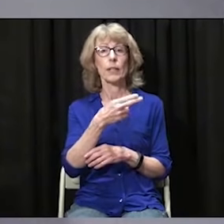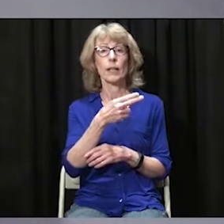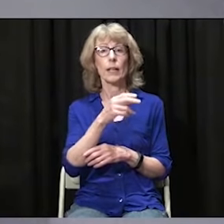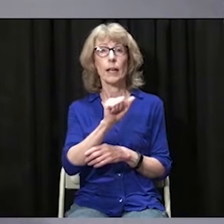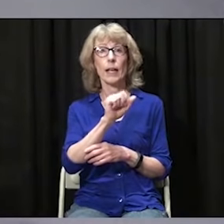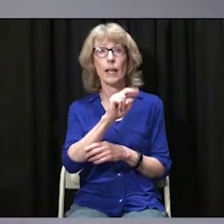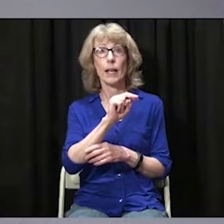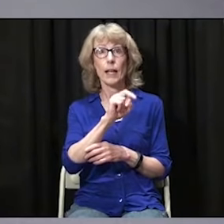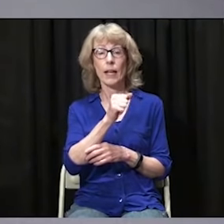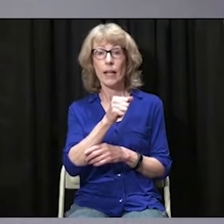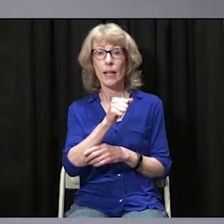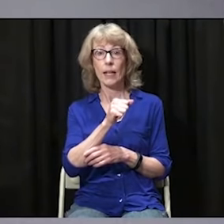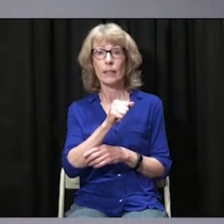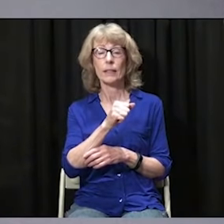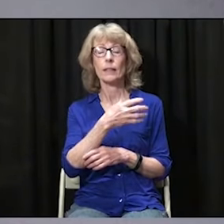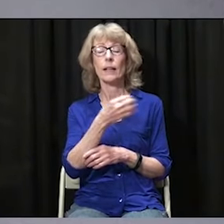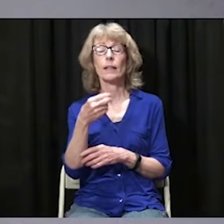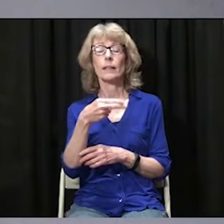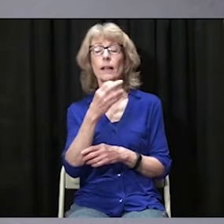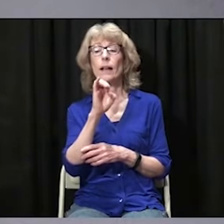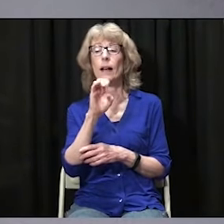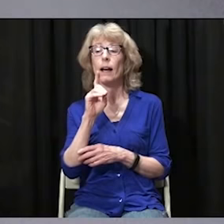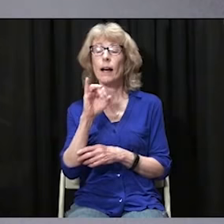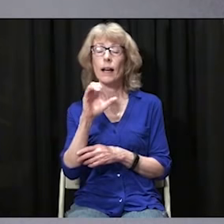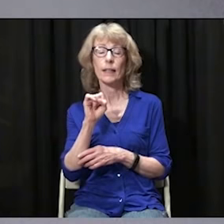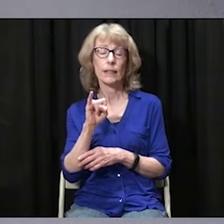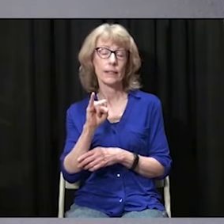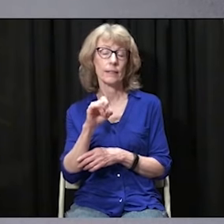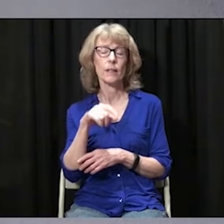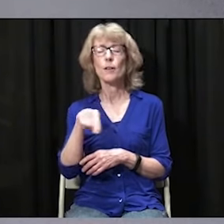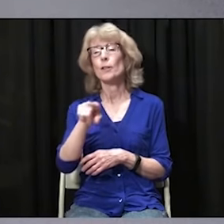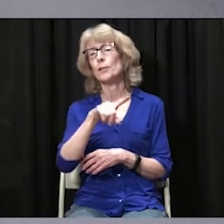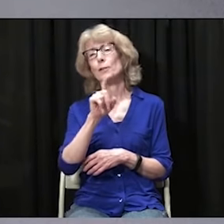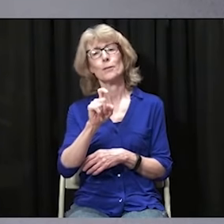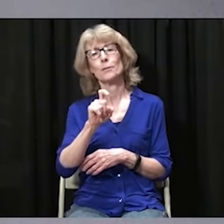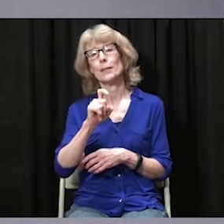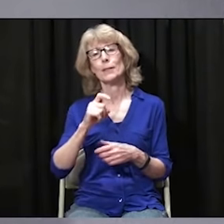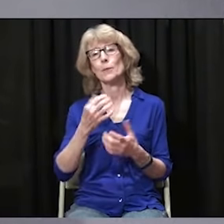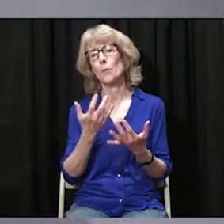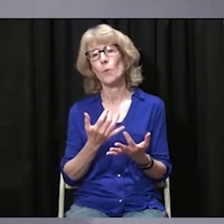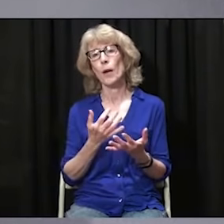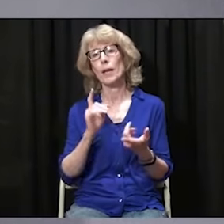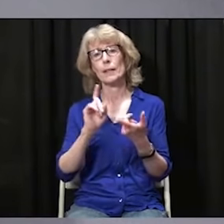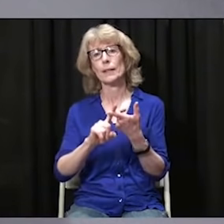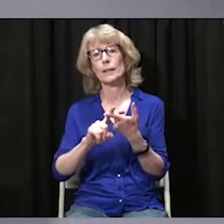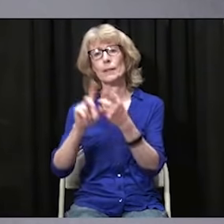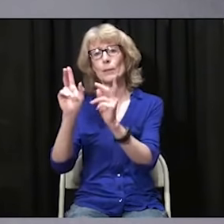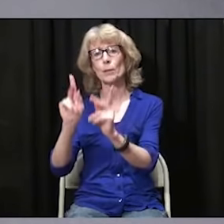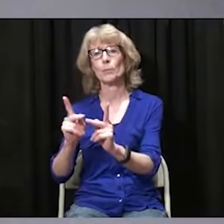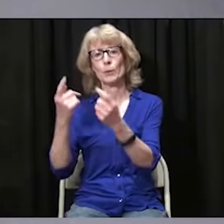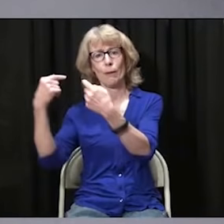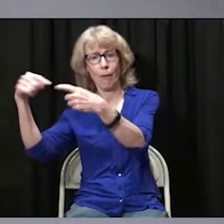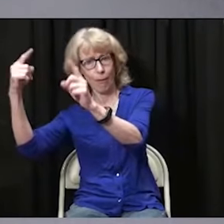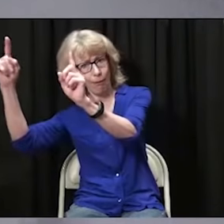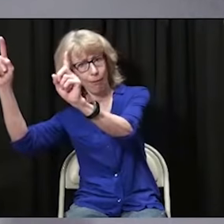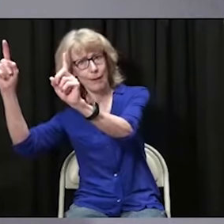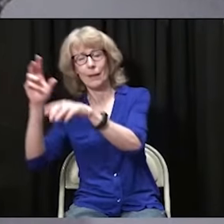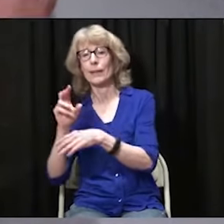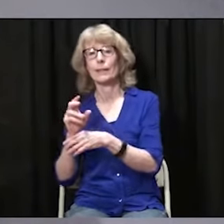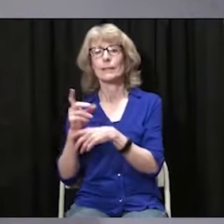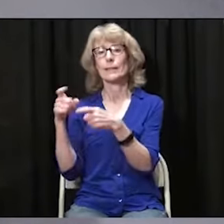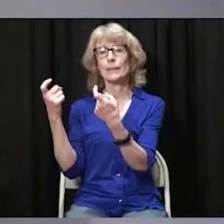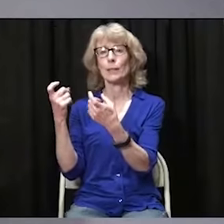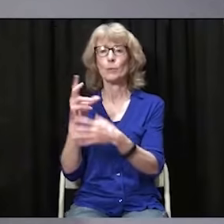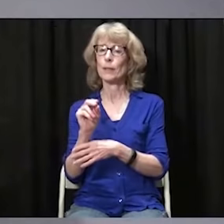somebody else to accomplish something to celebrate those people. So we're sitting in a hotel room in January, where I'm on a